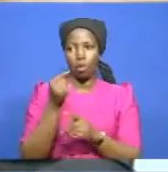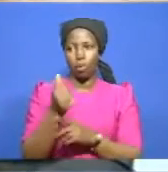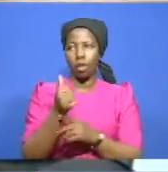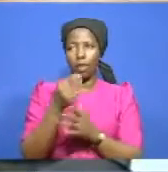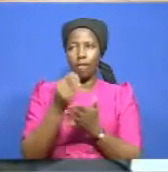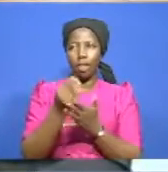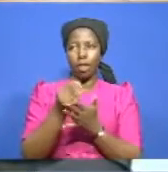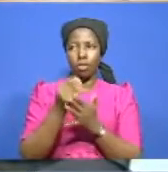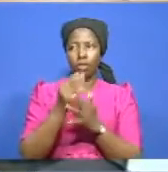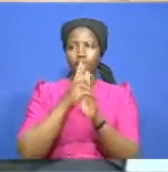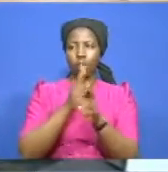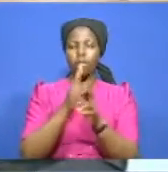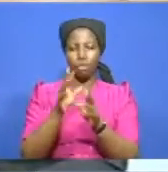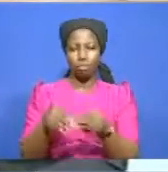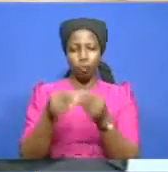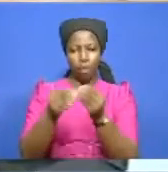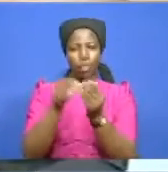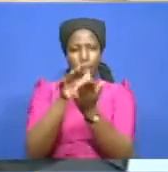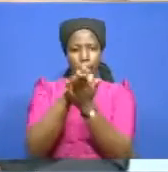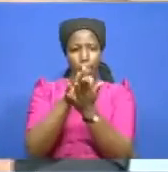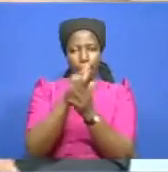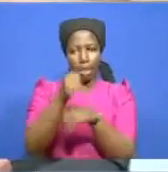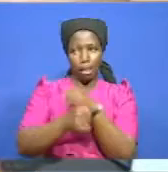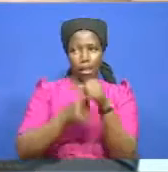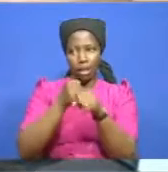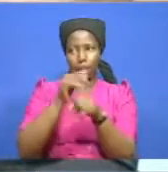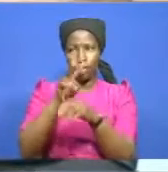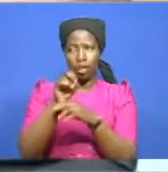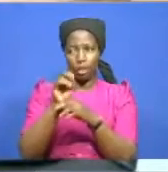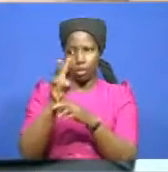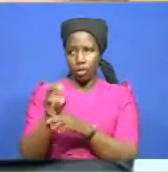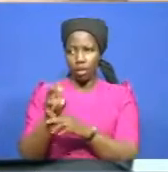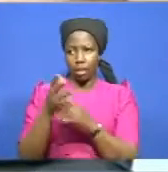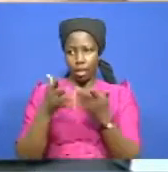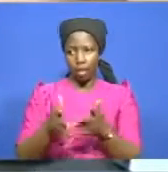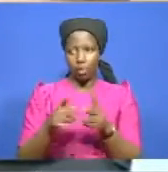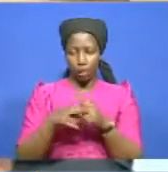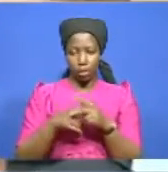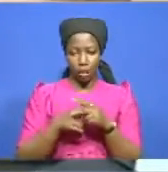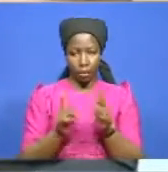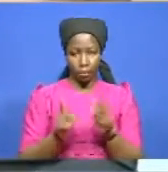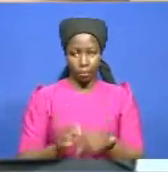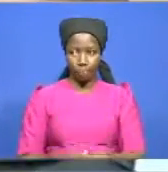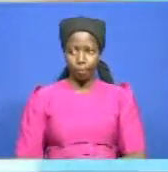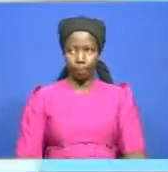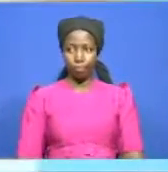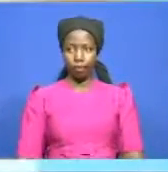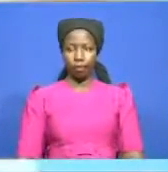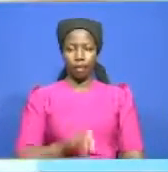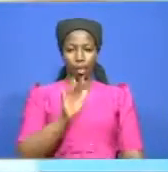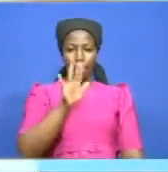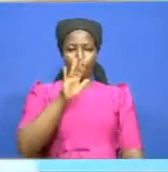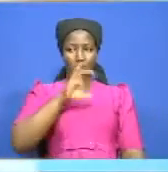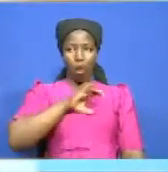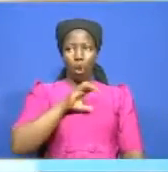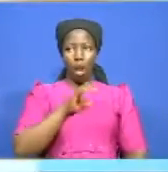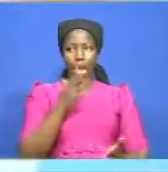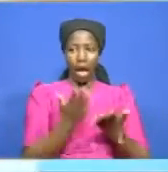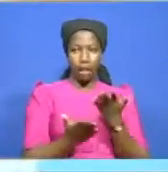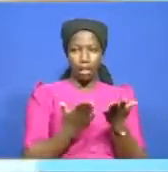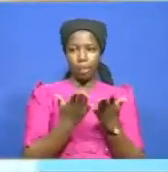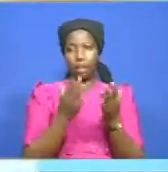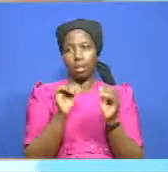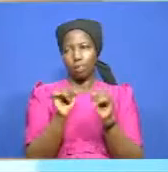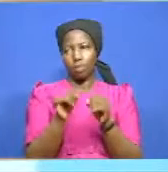results released by banks in 2020. Now, to start, in your own assessment, what could